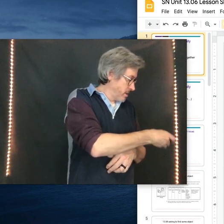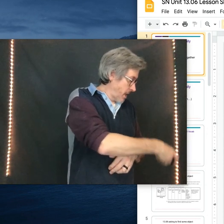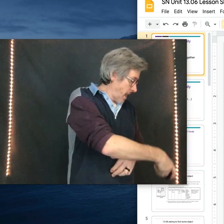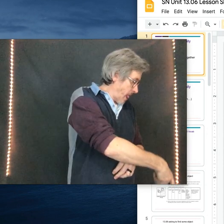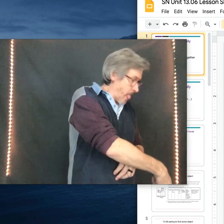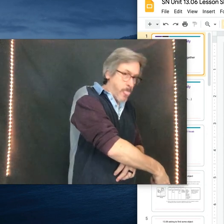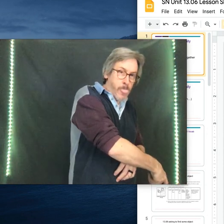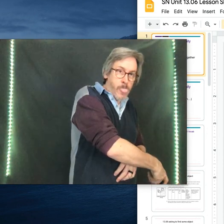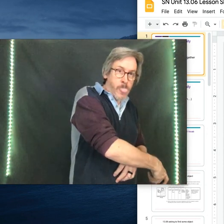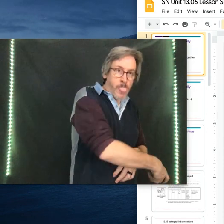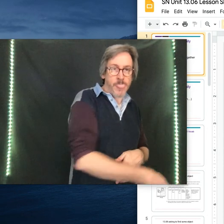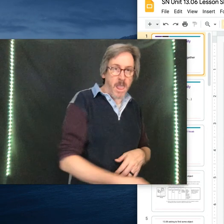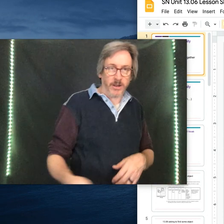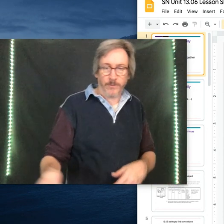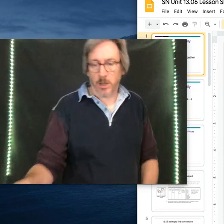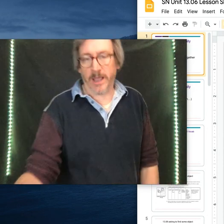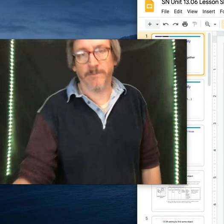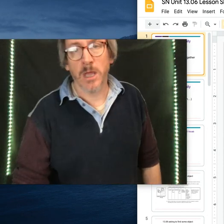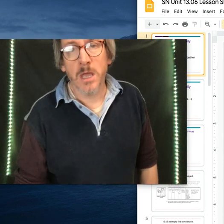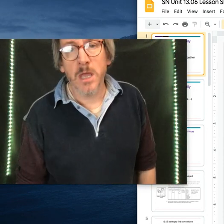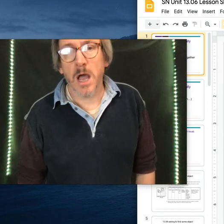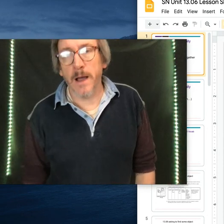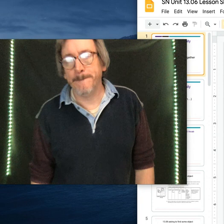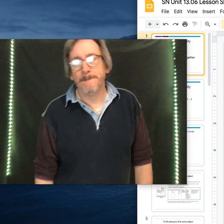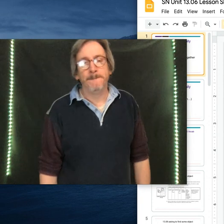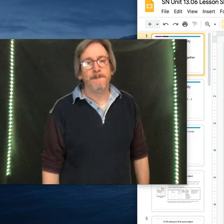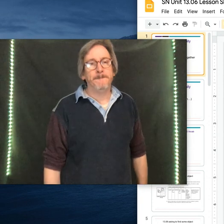here. There we go. Okay.